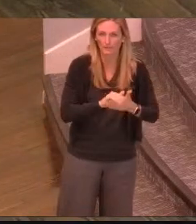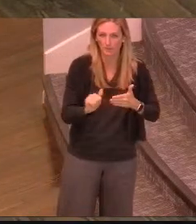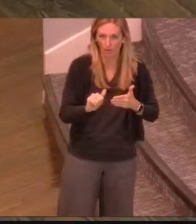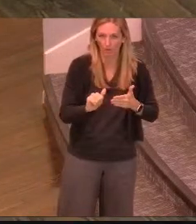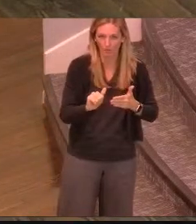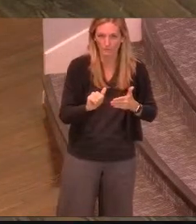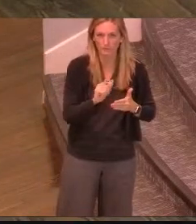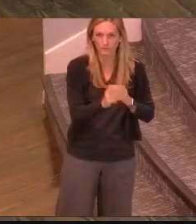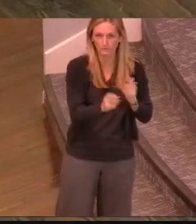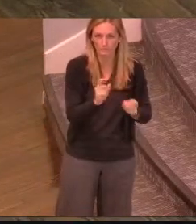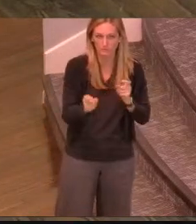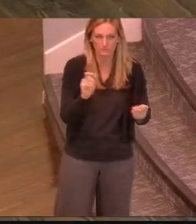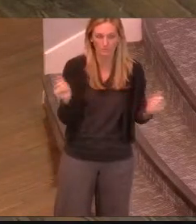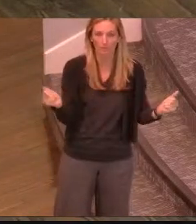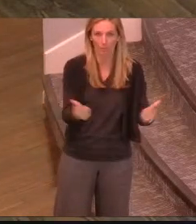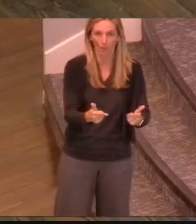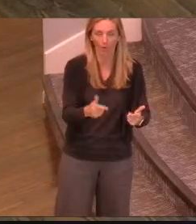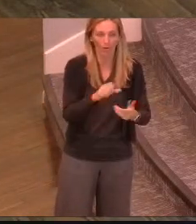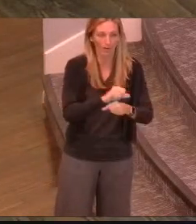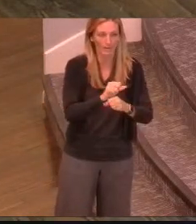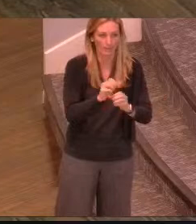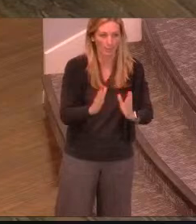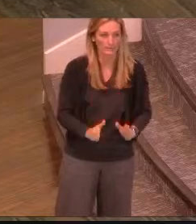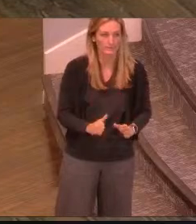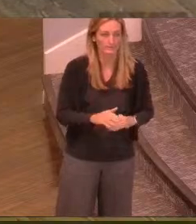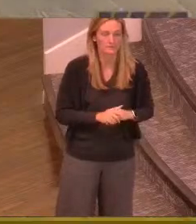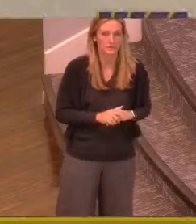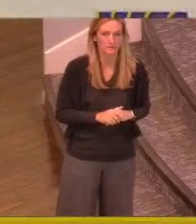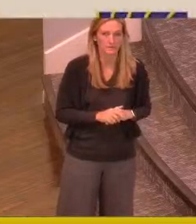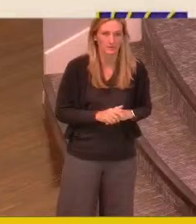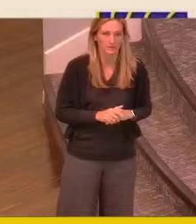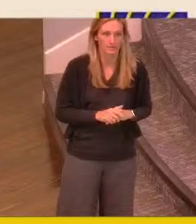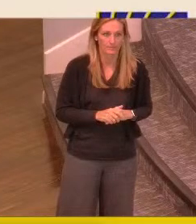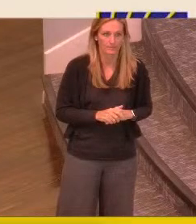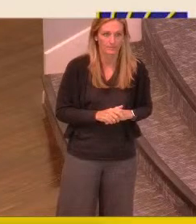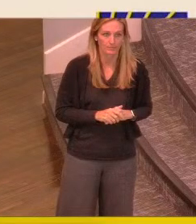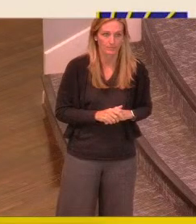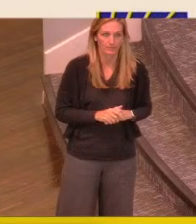of our employees, or the vast majority of our employees.